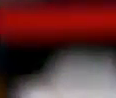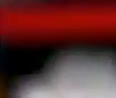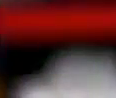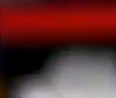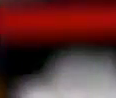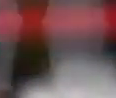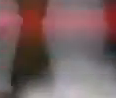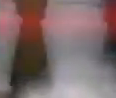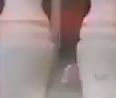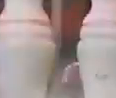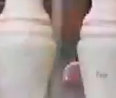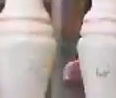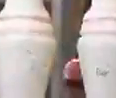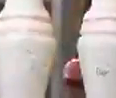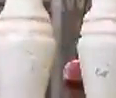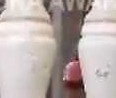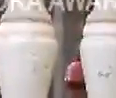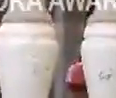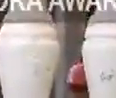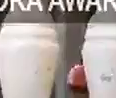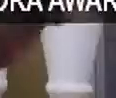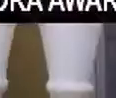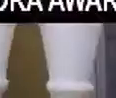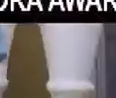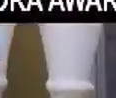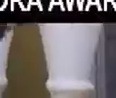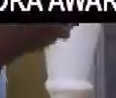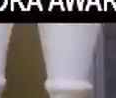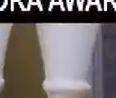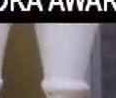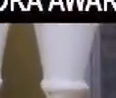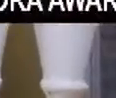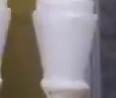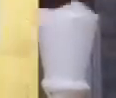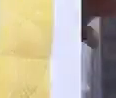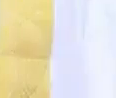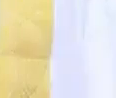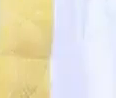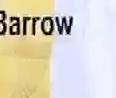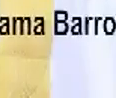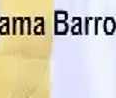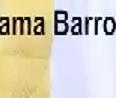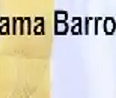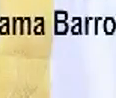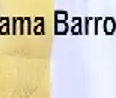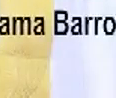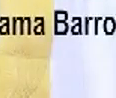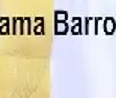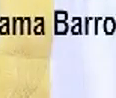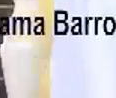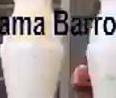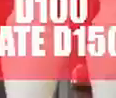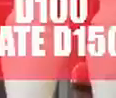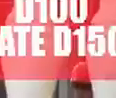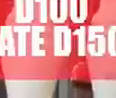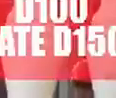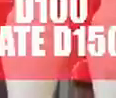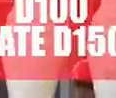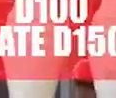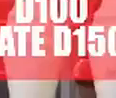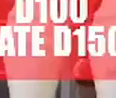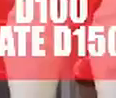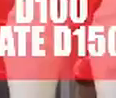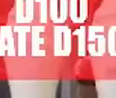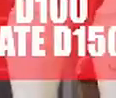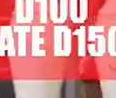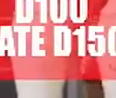ka iko banko nyaton ko min keta adama baruti anala numo nyo first lady fatma baba ye nyim ben